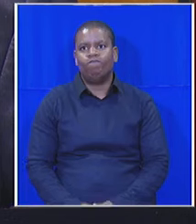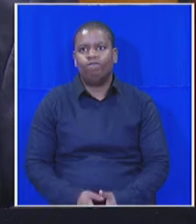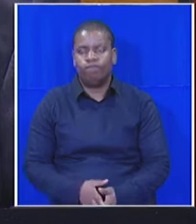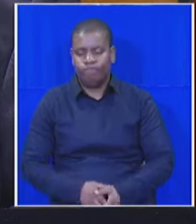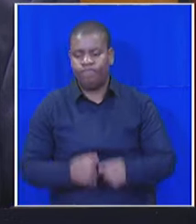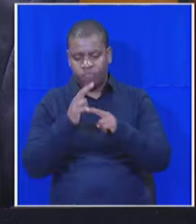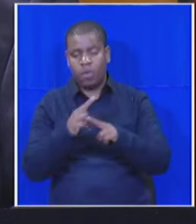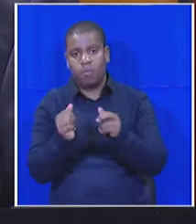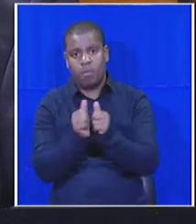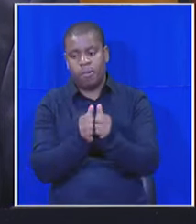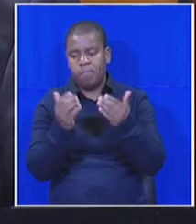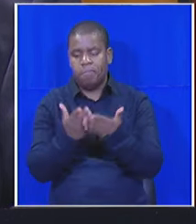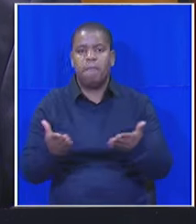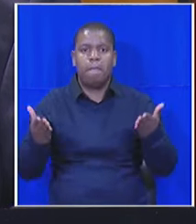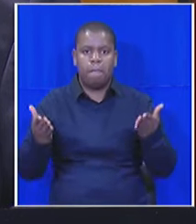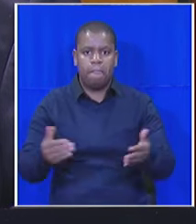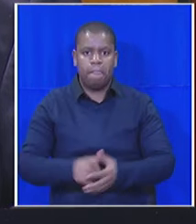Honorable members,